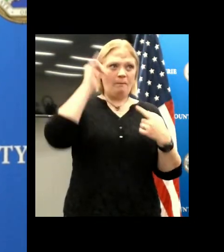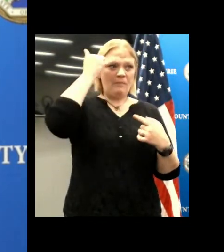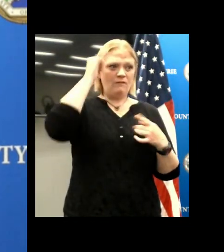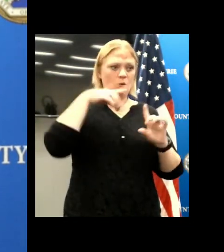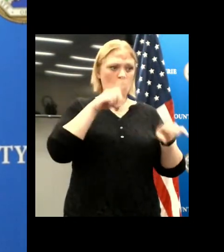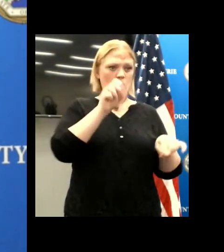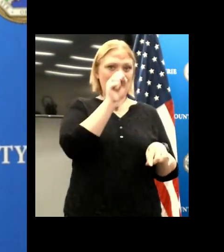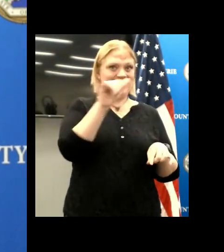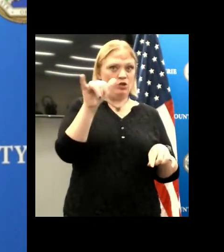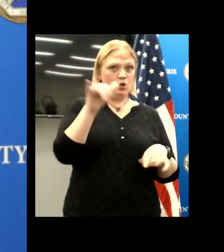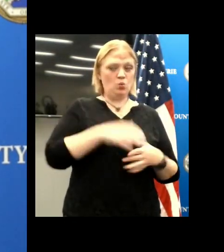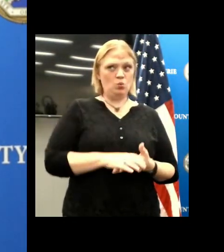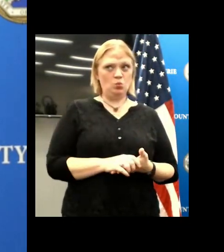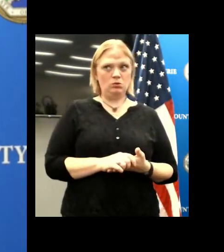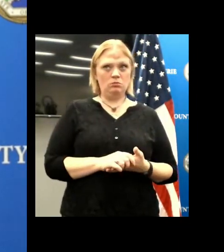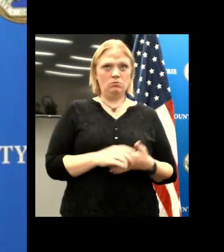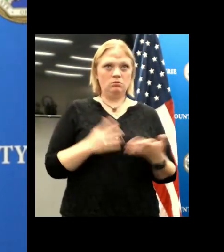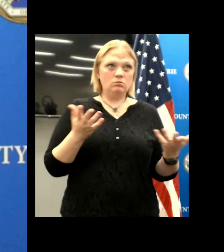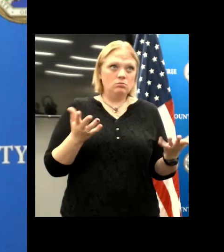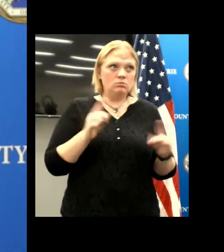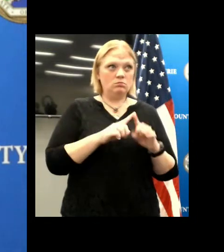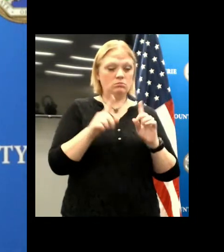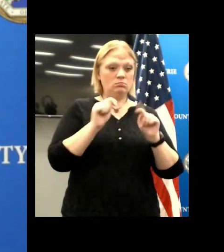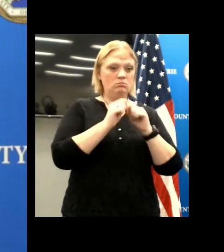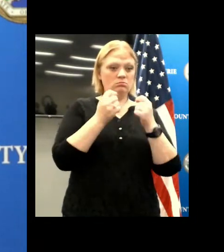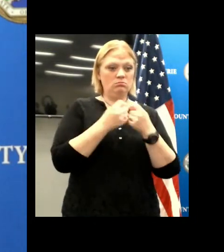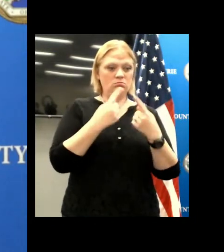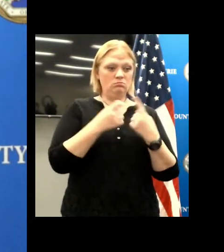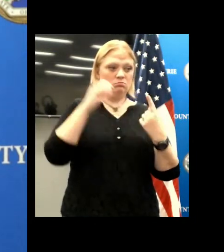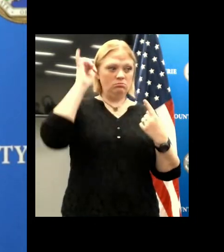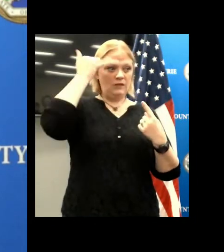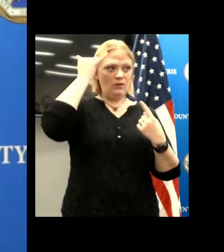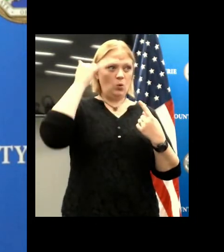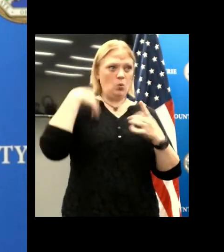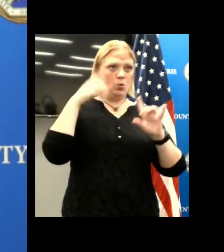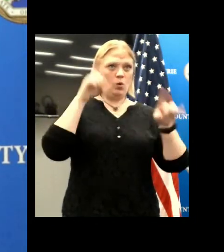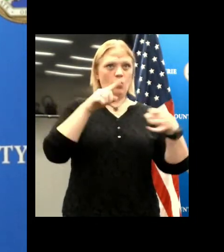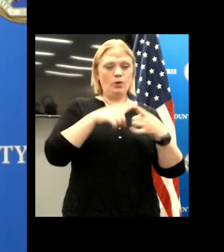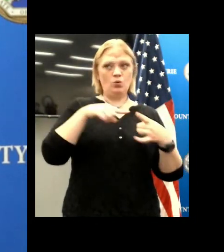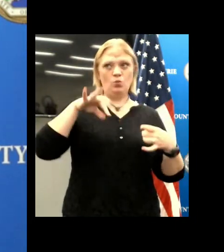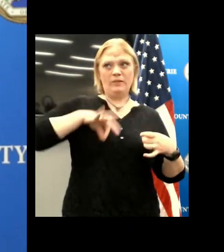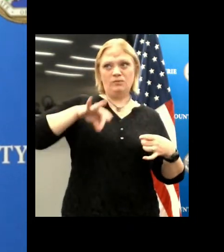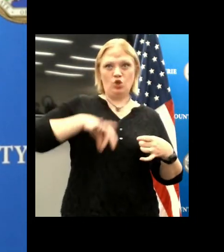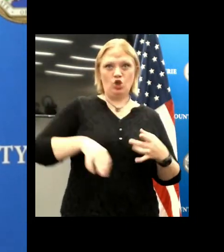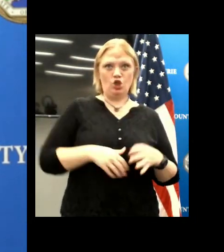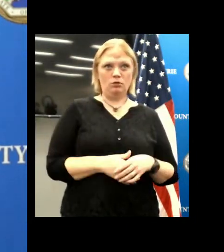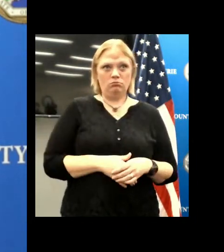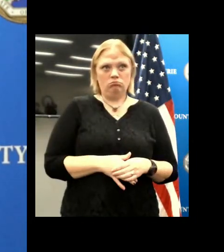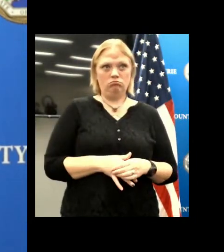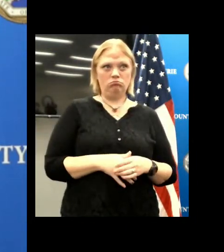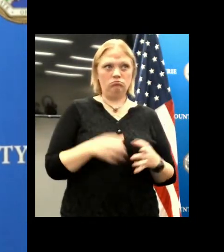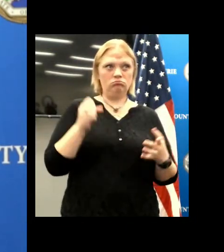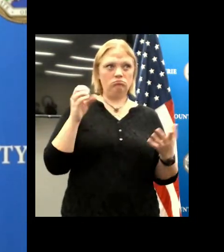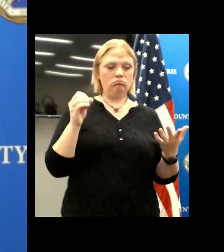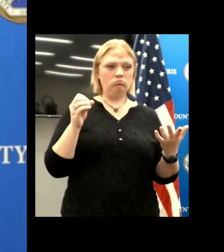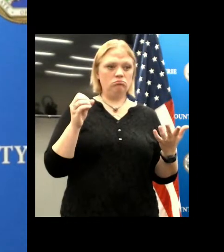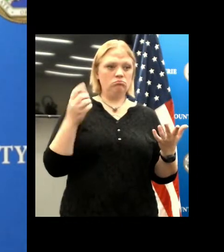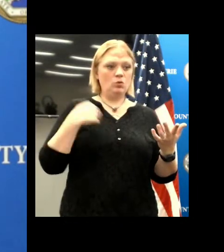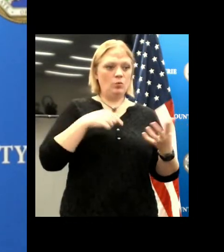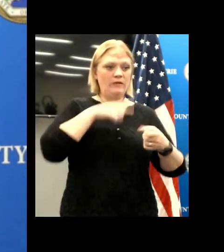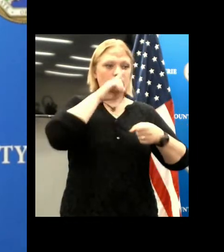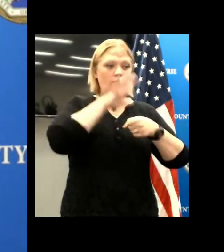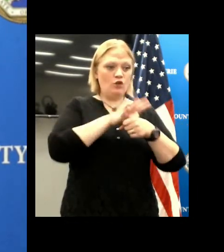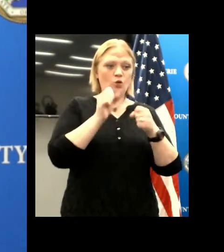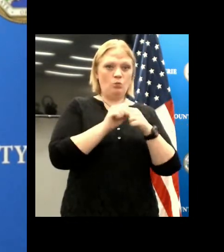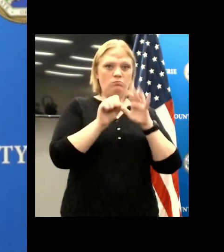to Syracuse. Nevertheless, a team from Buffalo going to Pittsburgh. And so we've confirmed that